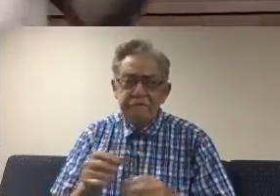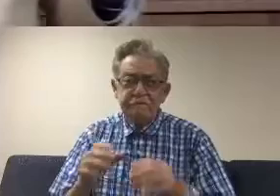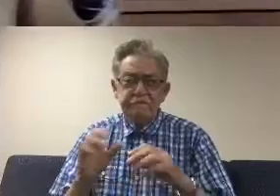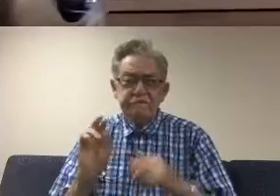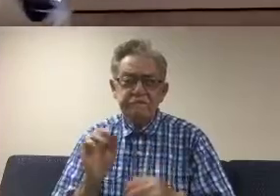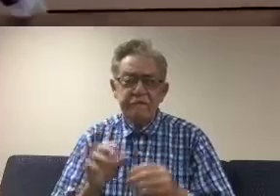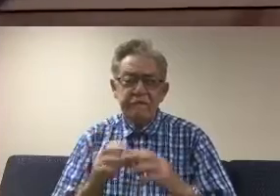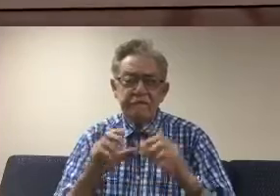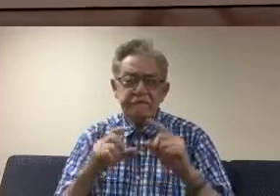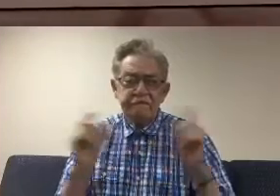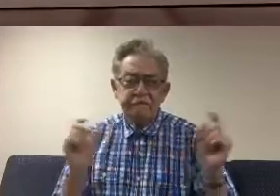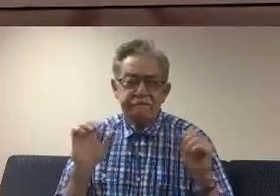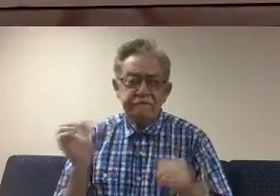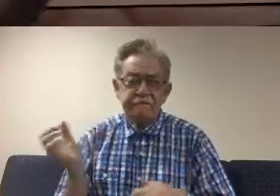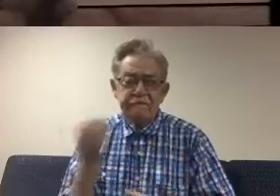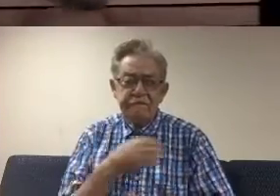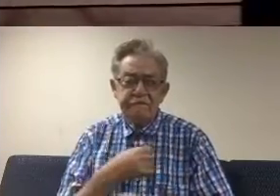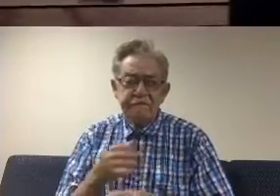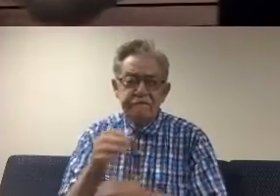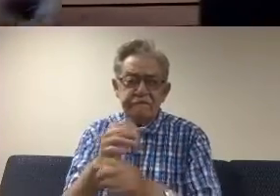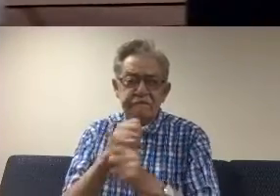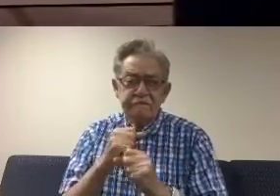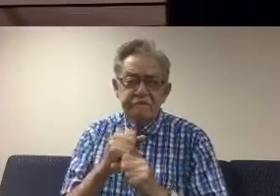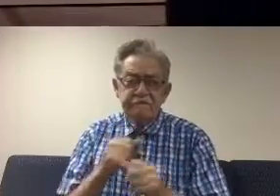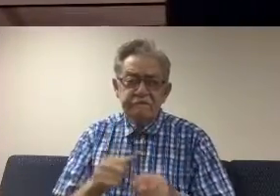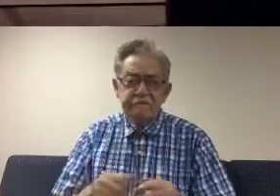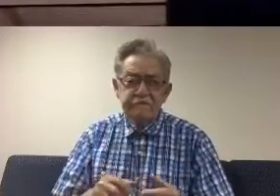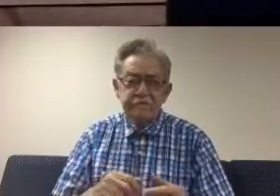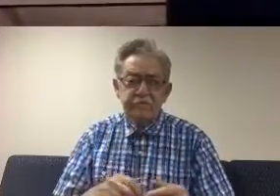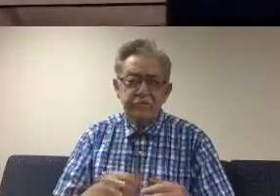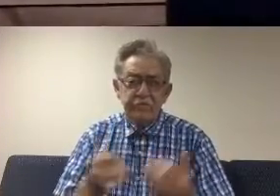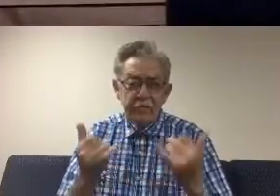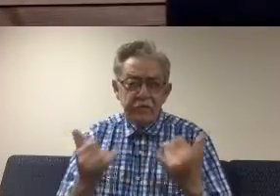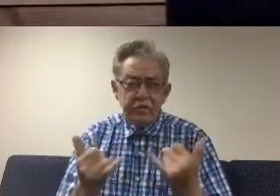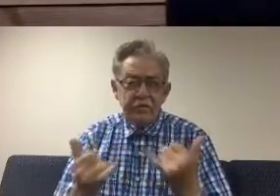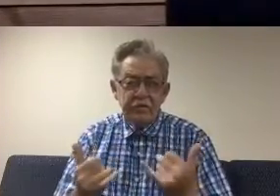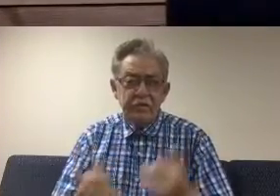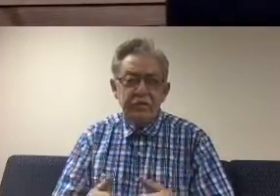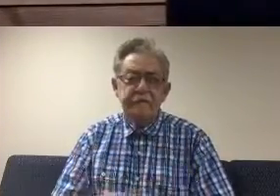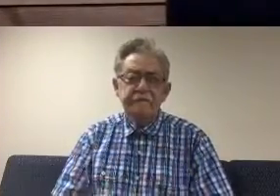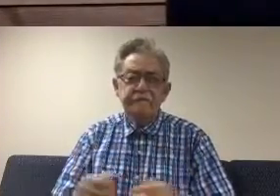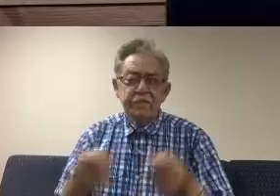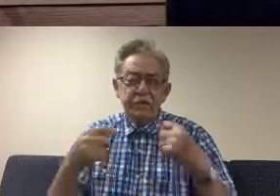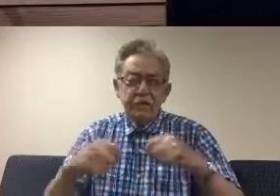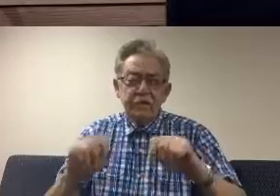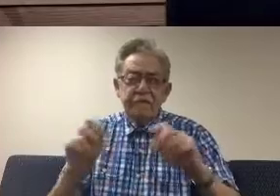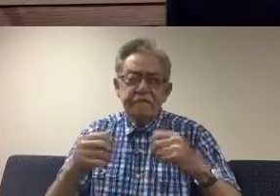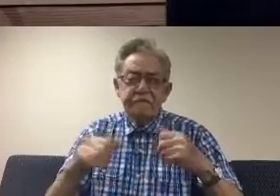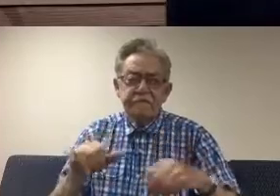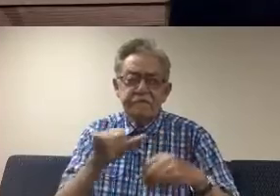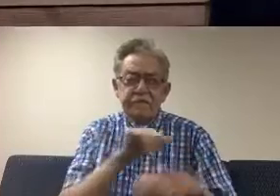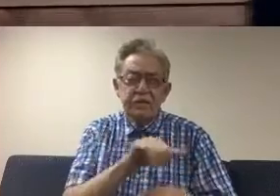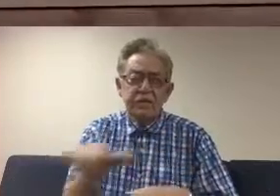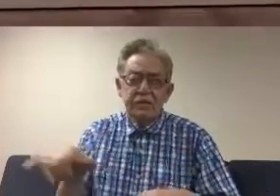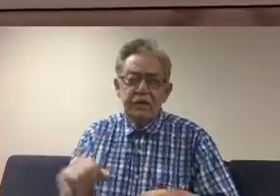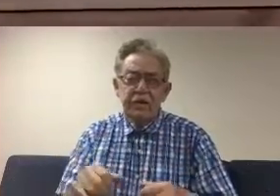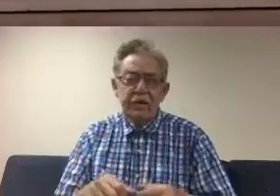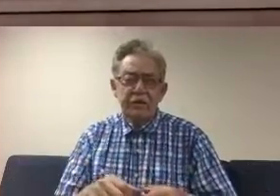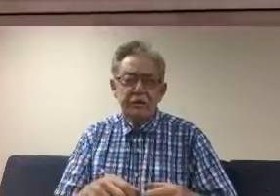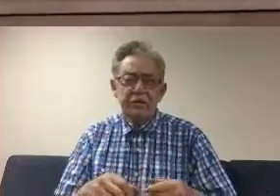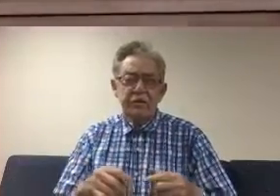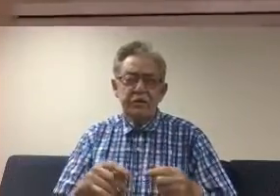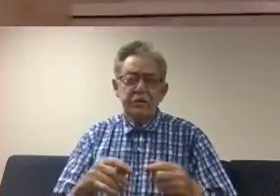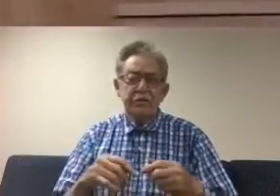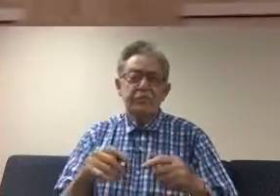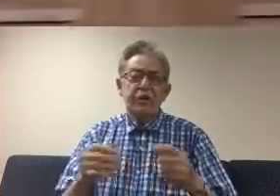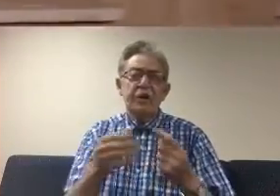get caught up with today's version of truth because we're trying to stay popular. Right? We want to stay with our friends. I'm going to